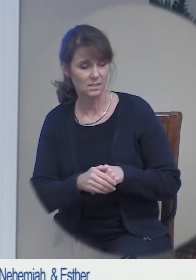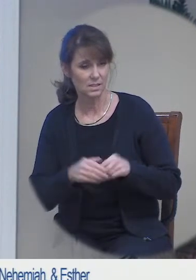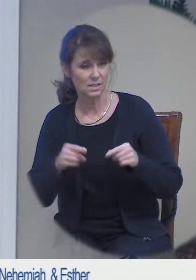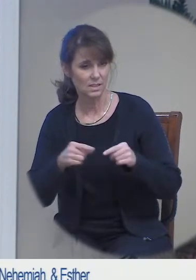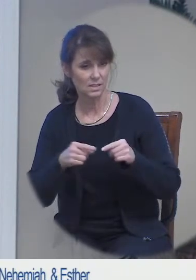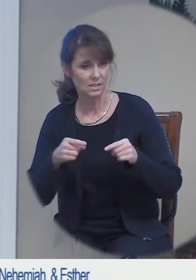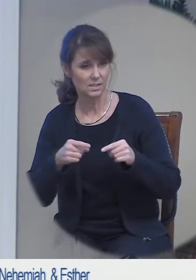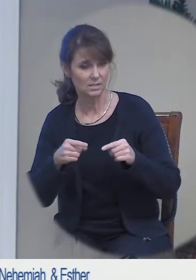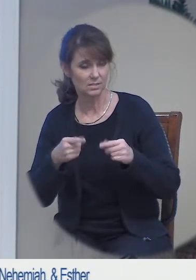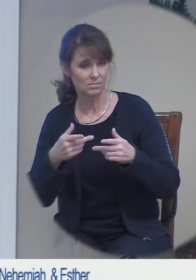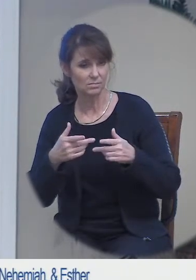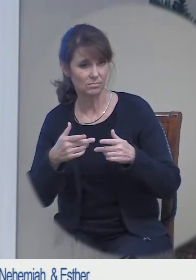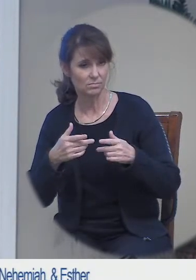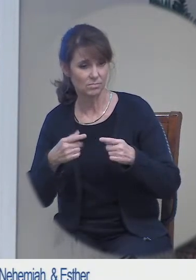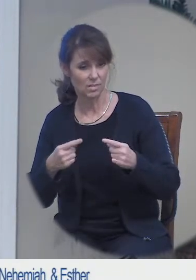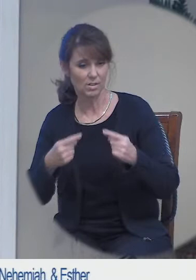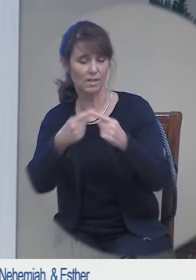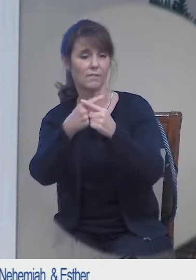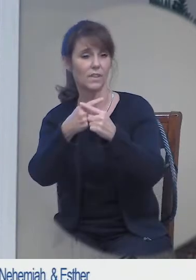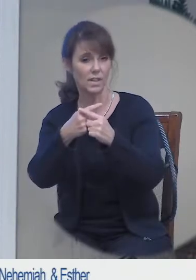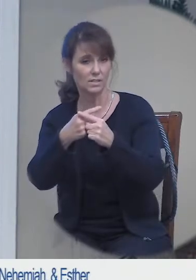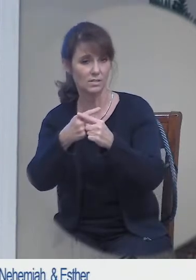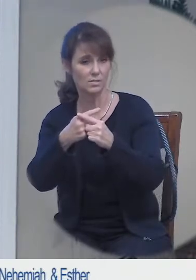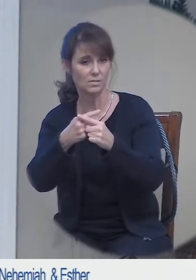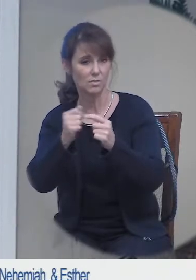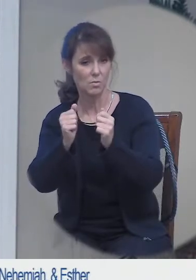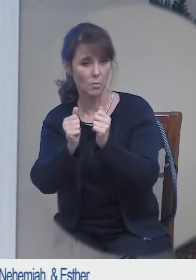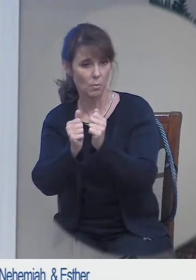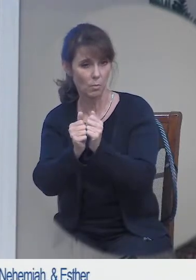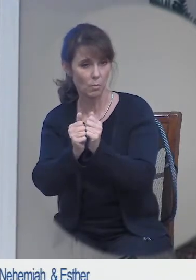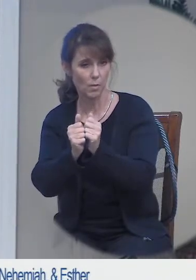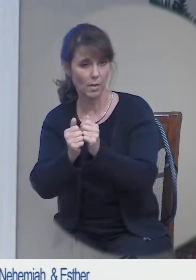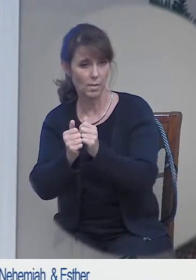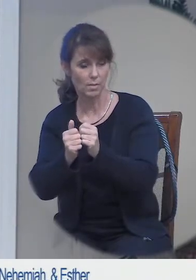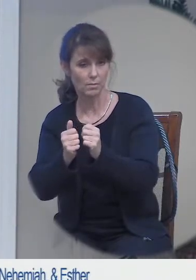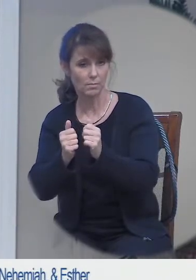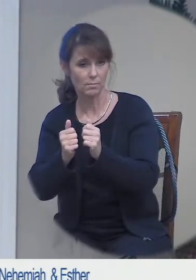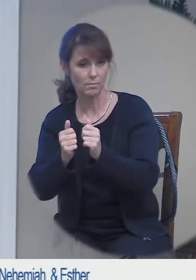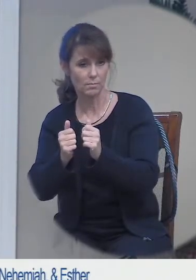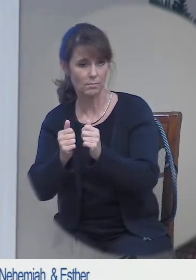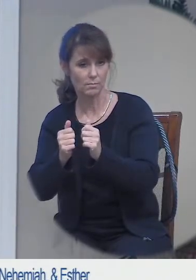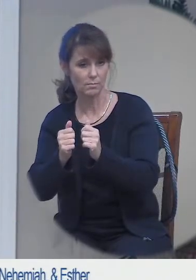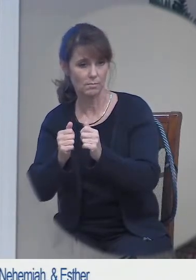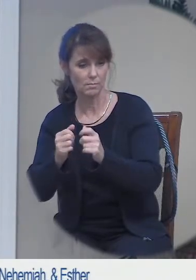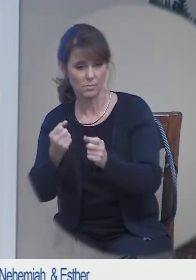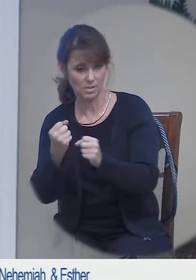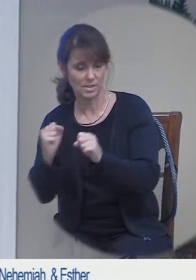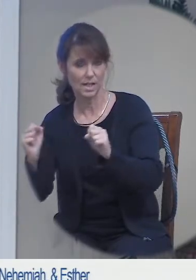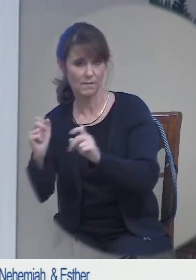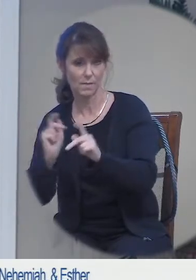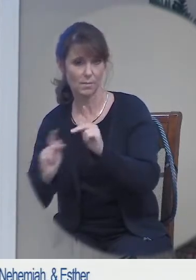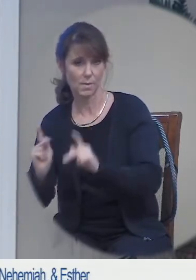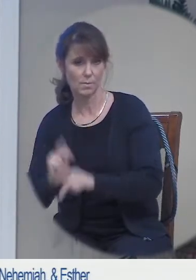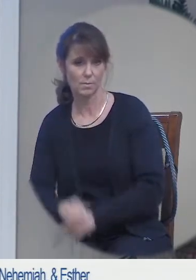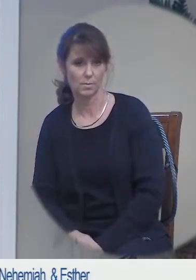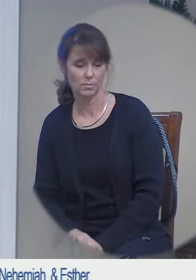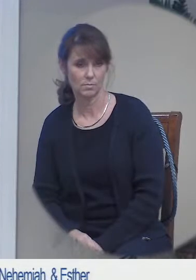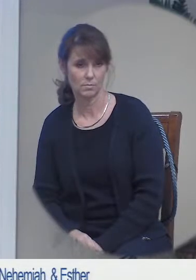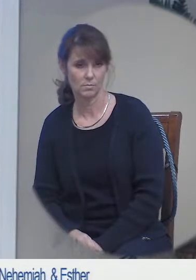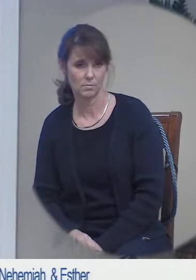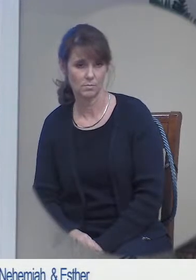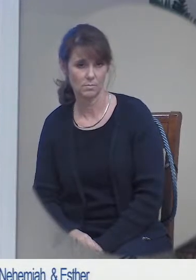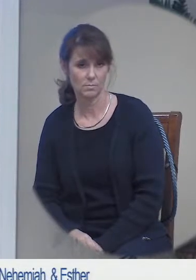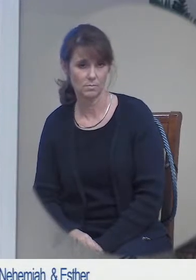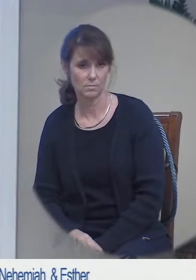It seems, according to verse 8, that they had made a concerted effort while they were in exile in Babylon and Persia, that some